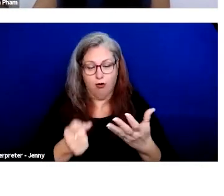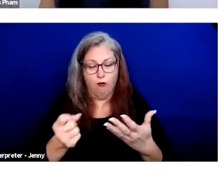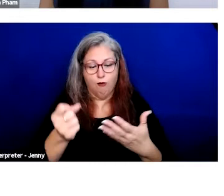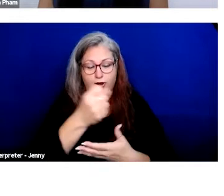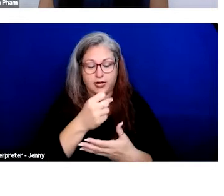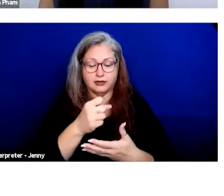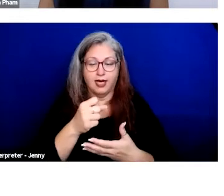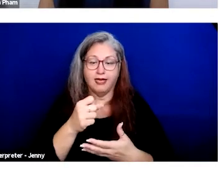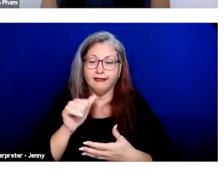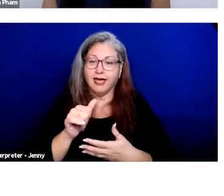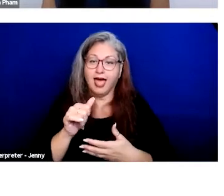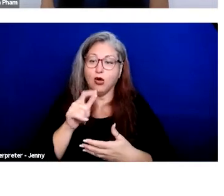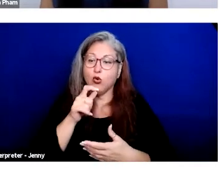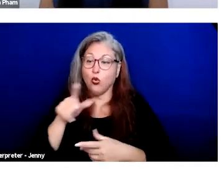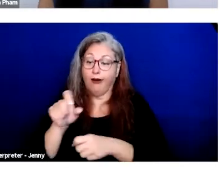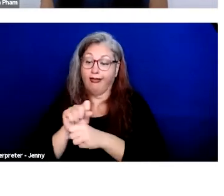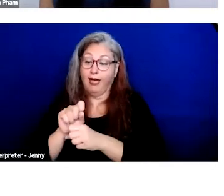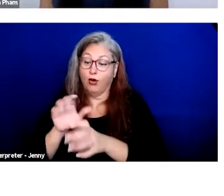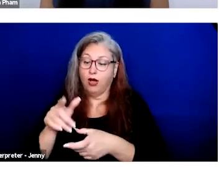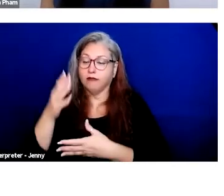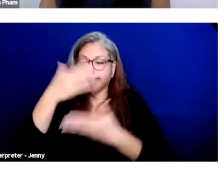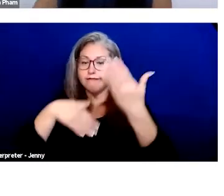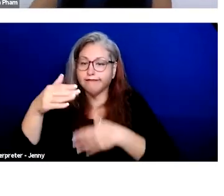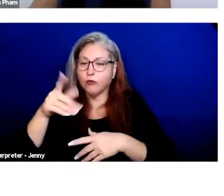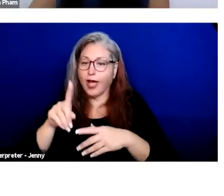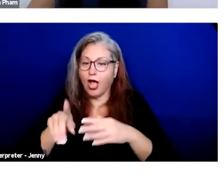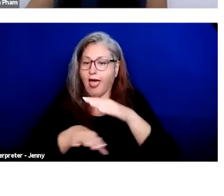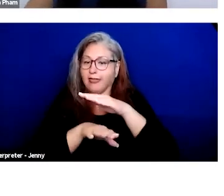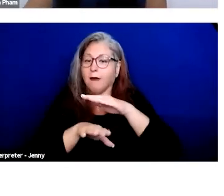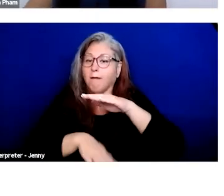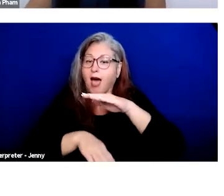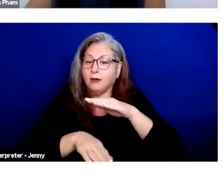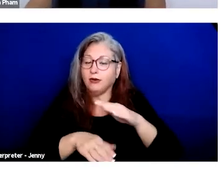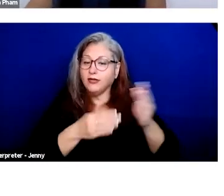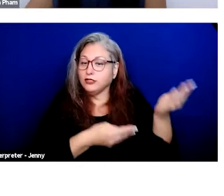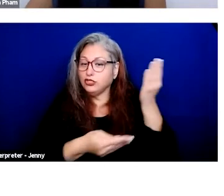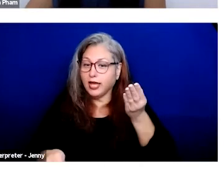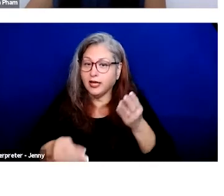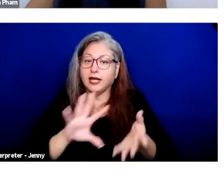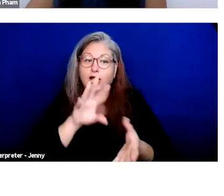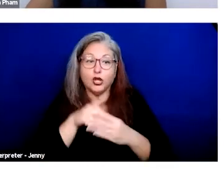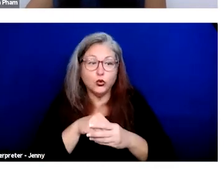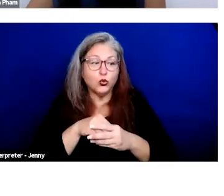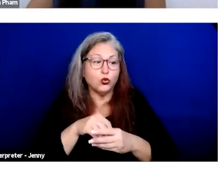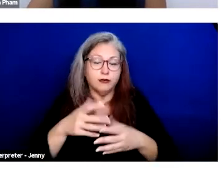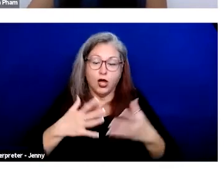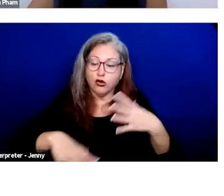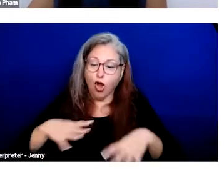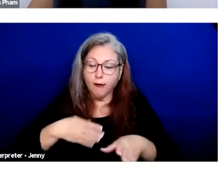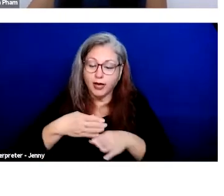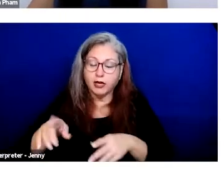the invisibilized labor markets at the bottom of the supply chain. And that includes the garment industry, but